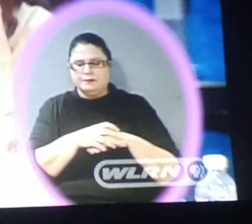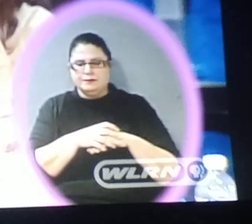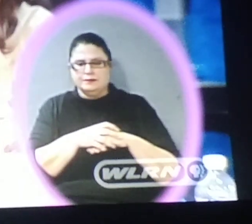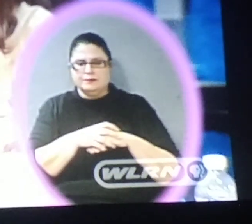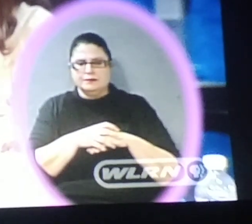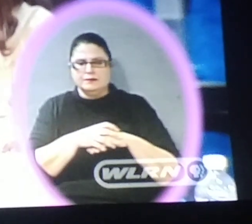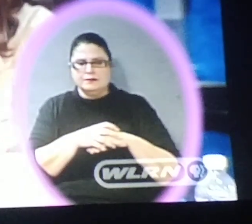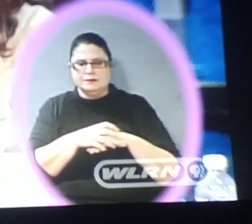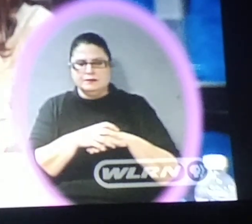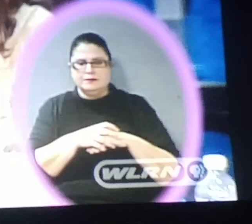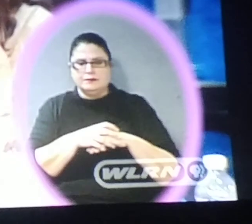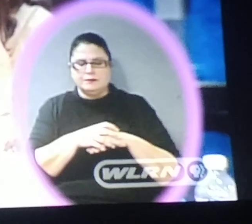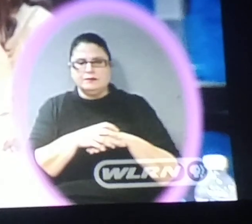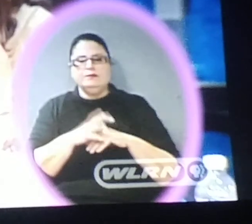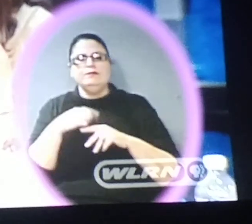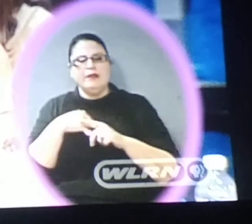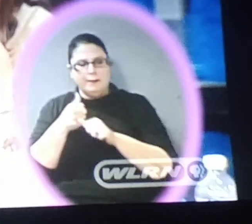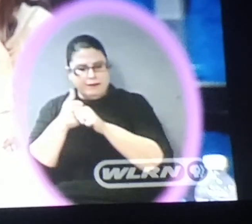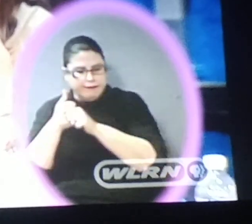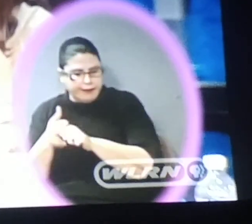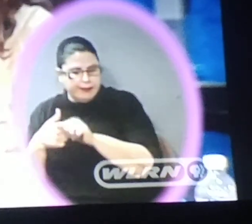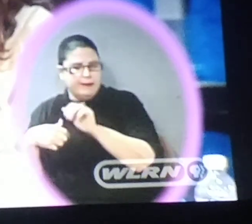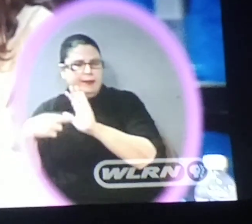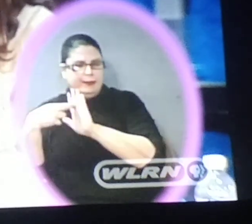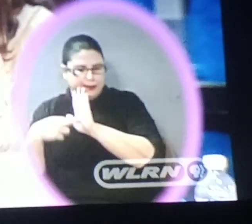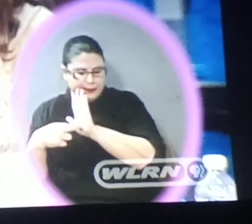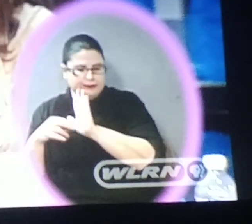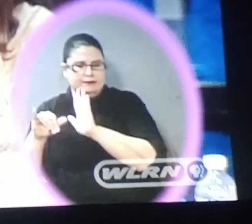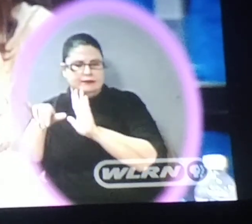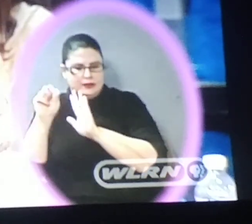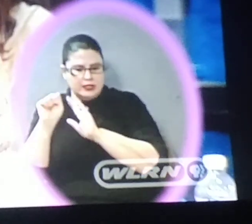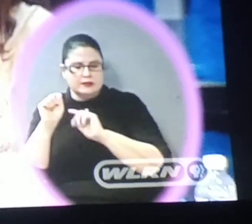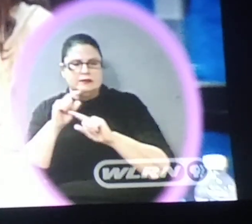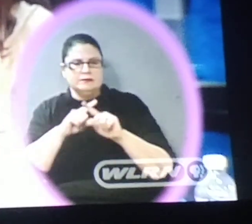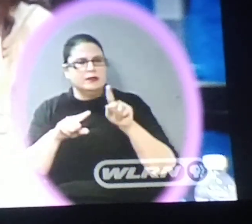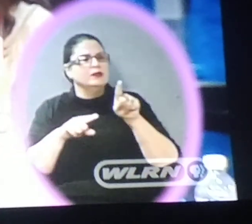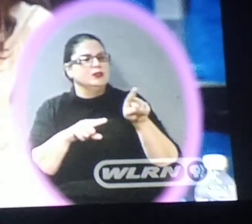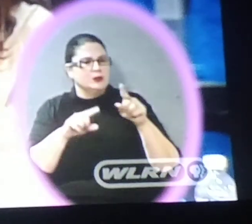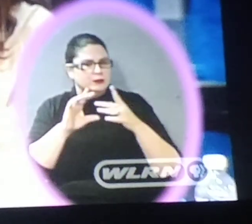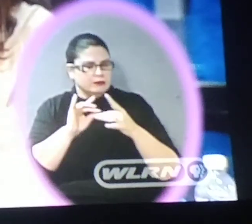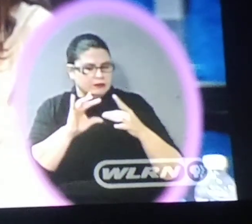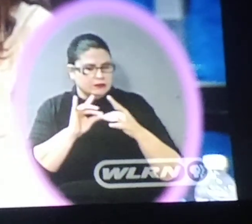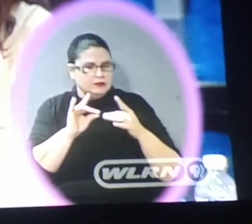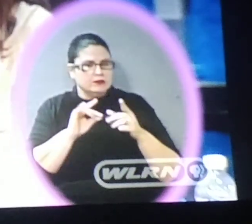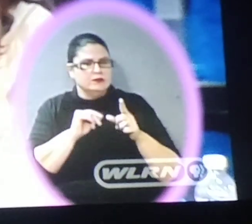I'm adhering to what the administration says, and as a board member, one of the things that you mentioned was that we can